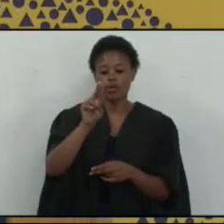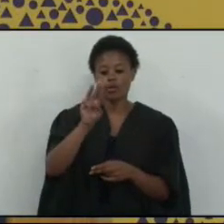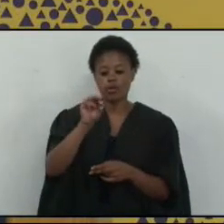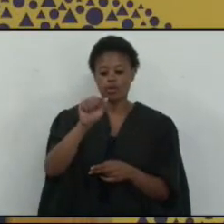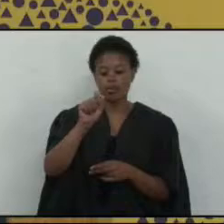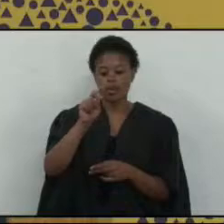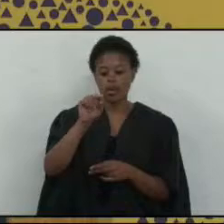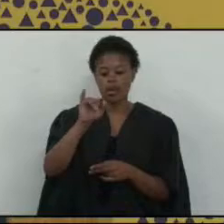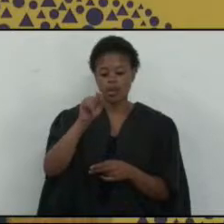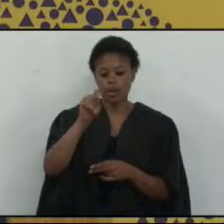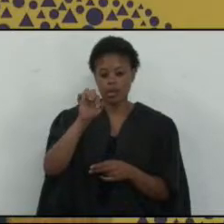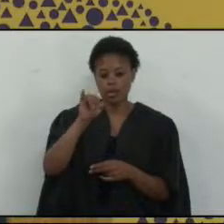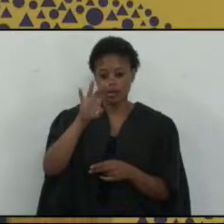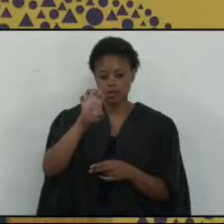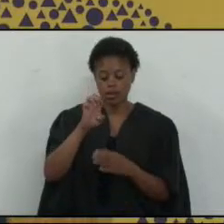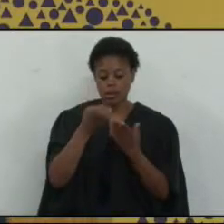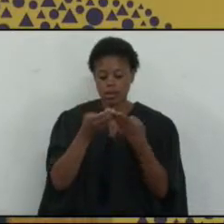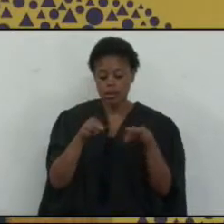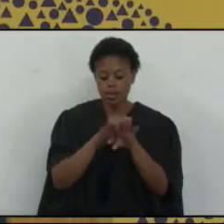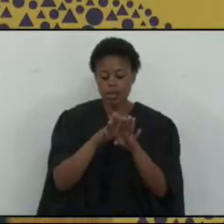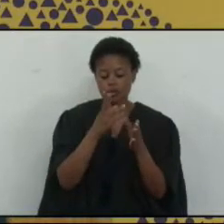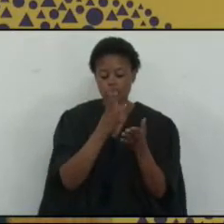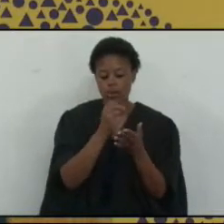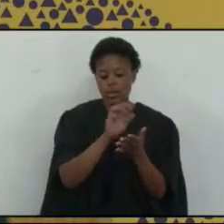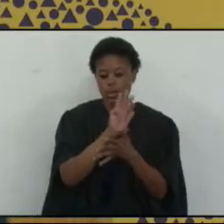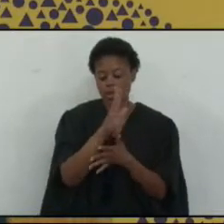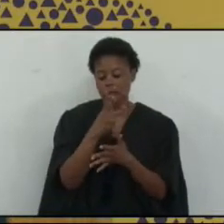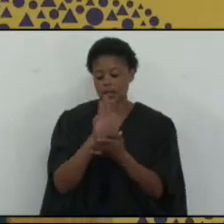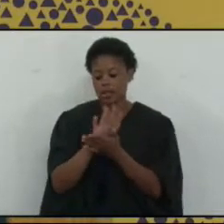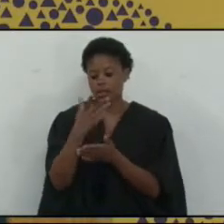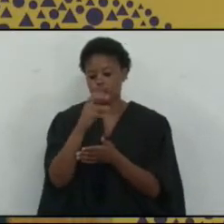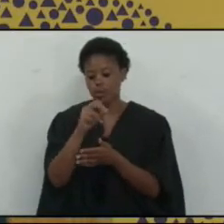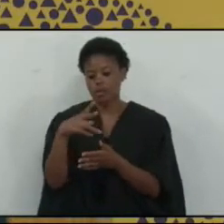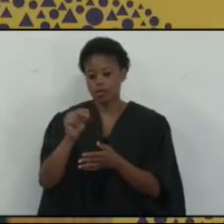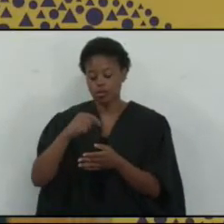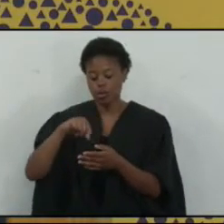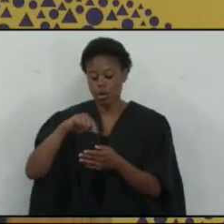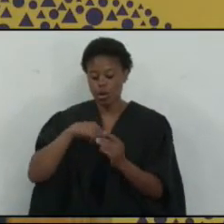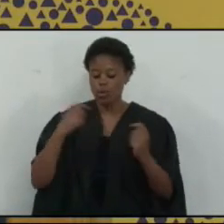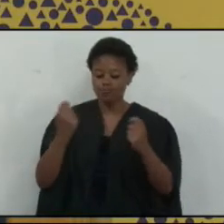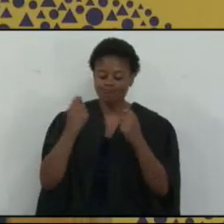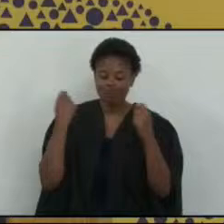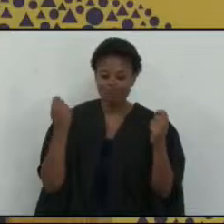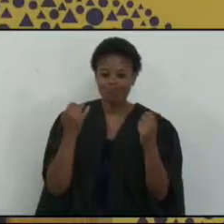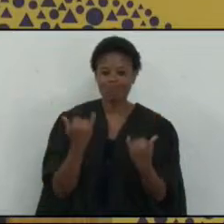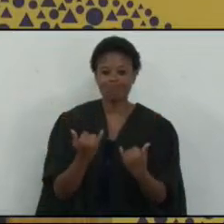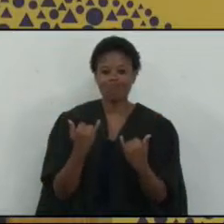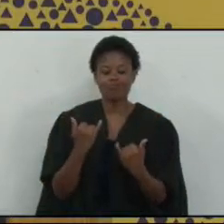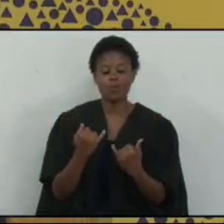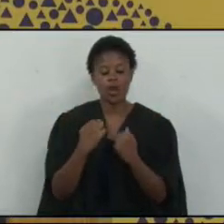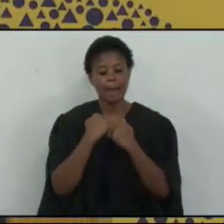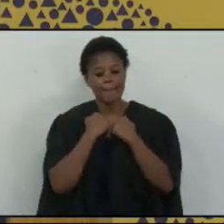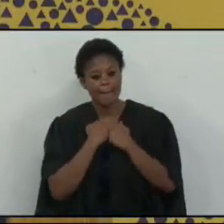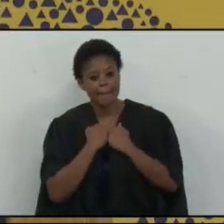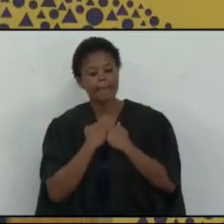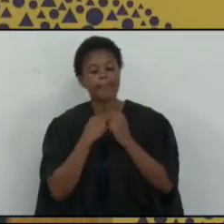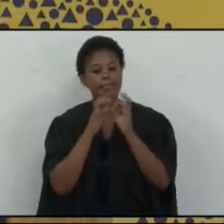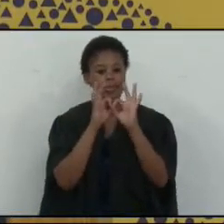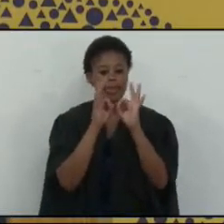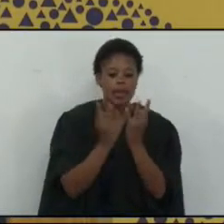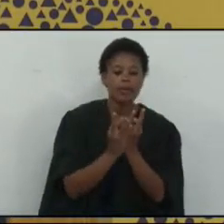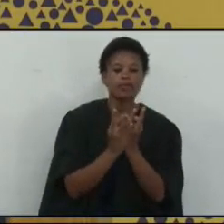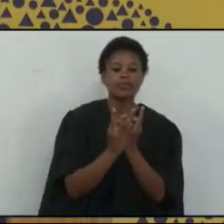and 2020, which we are recognizing and celebrating today. And of course, parents,